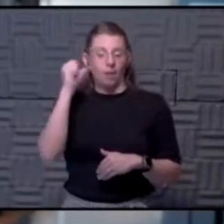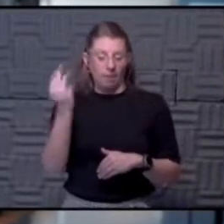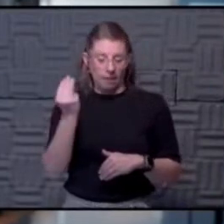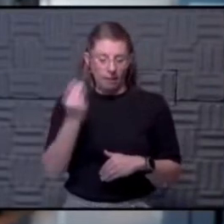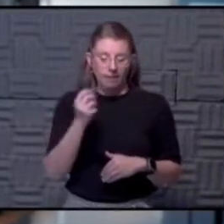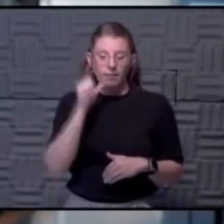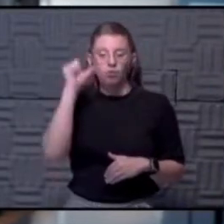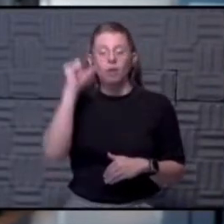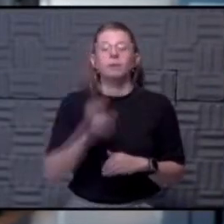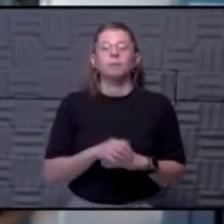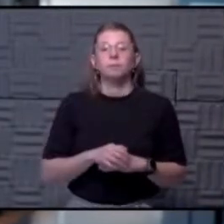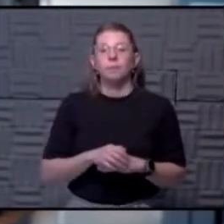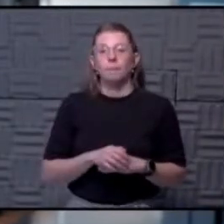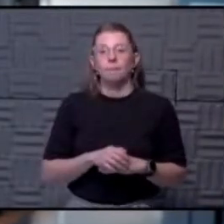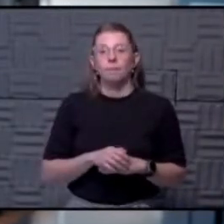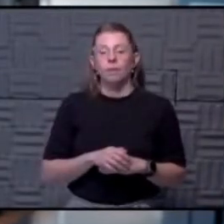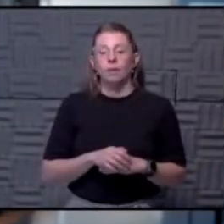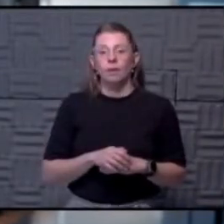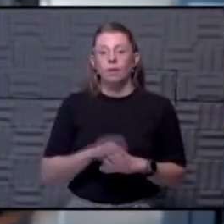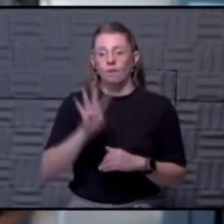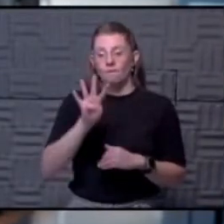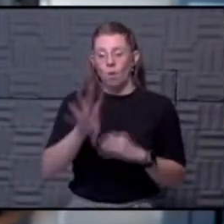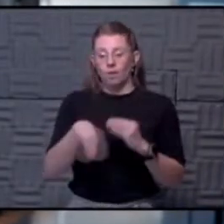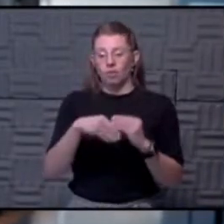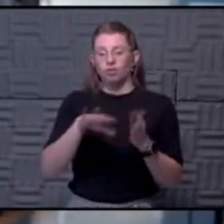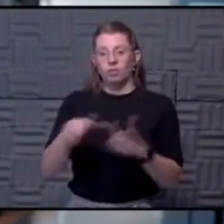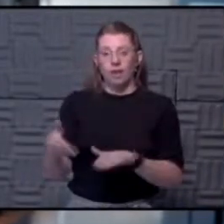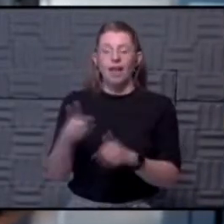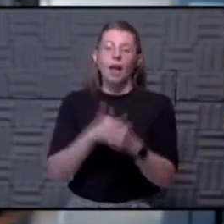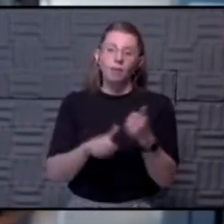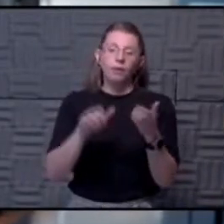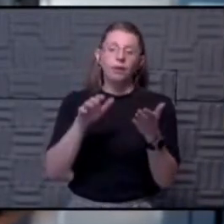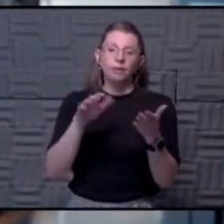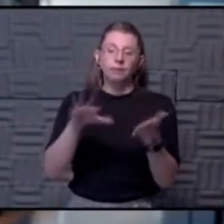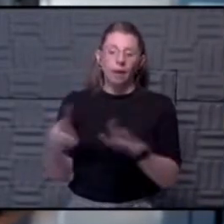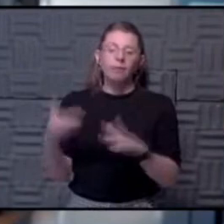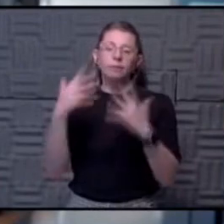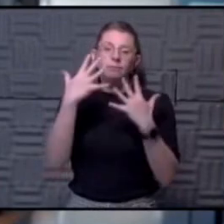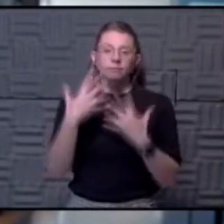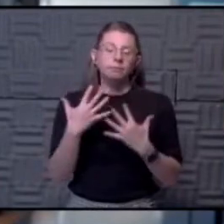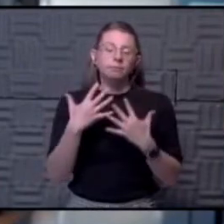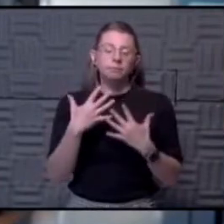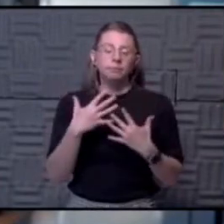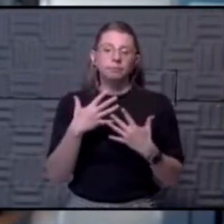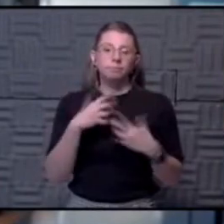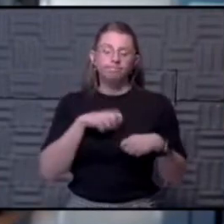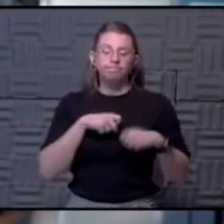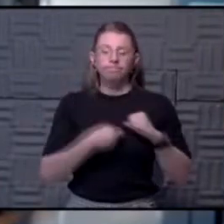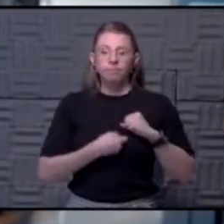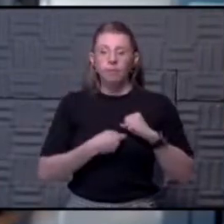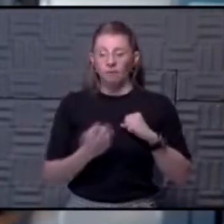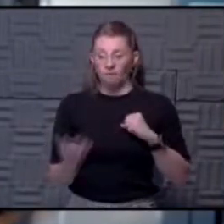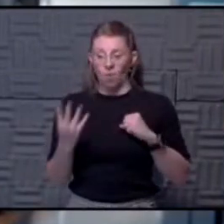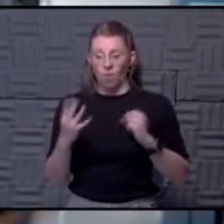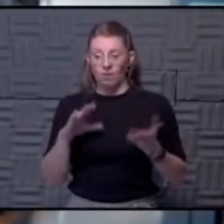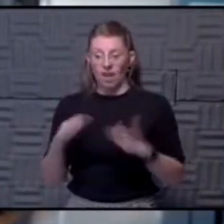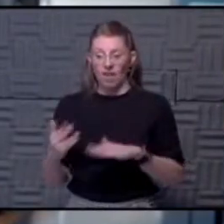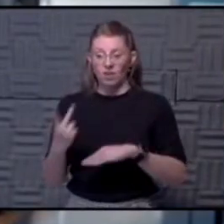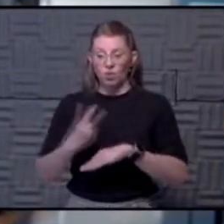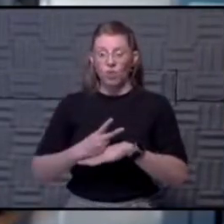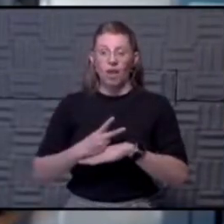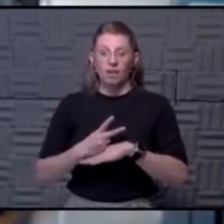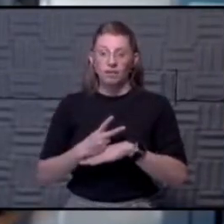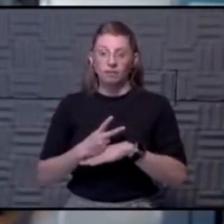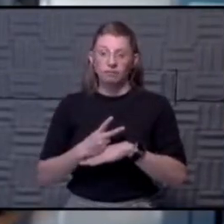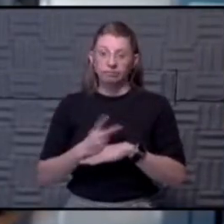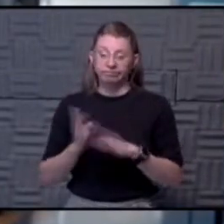was, we had only 4 additional deaths, and every death's a tragedy and saddening. But to have only 4 deaths in 2-day period,